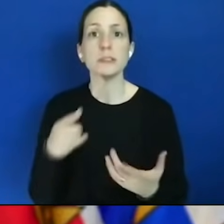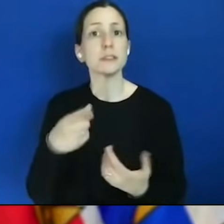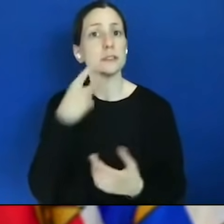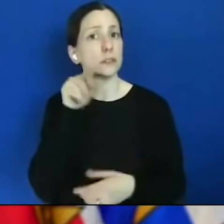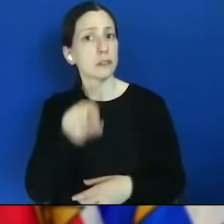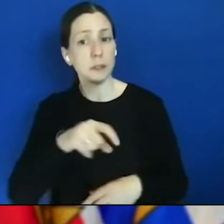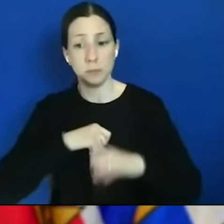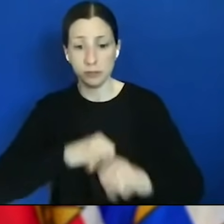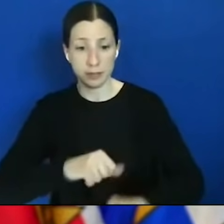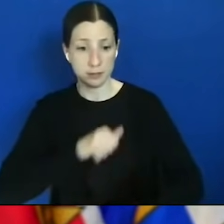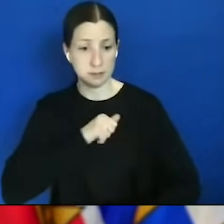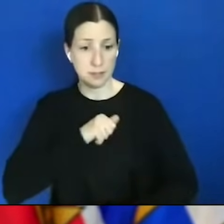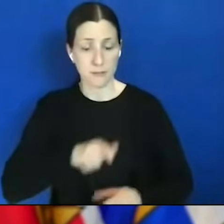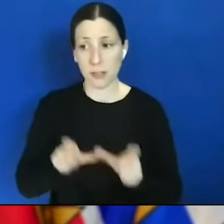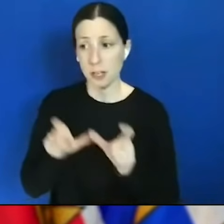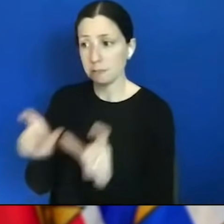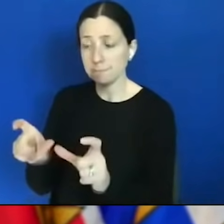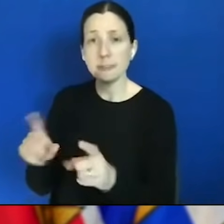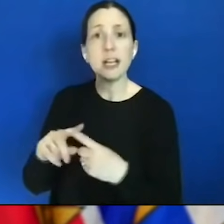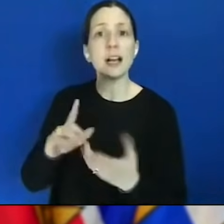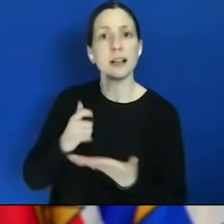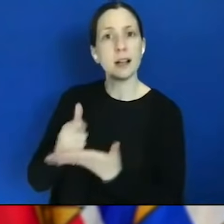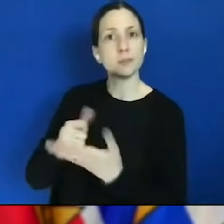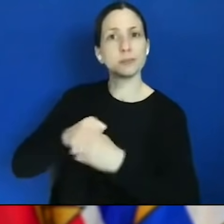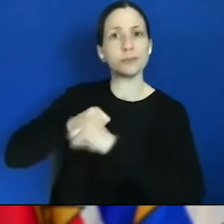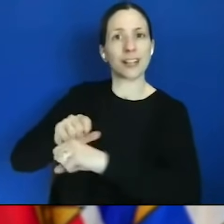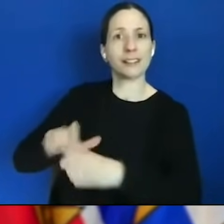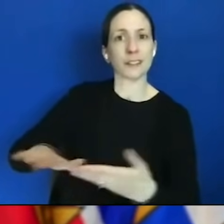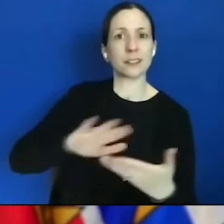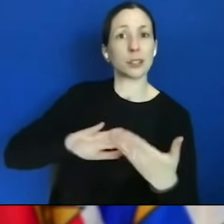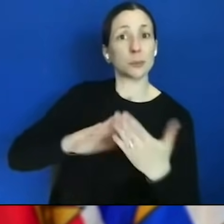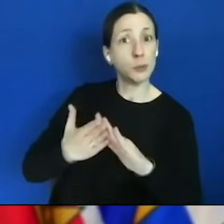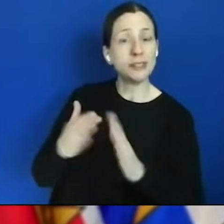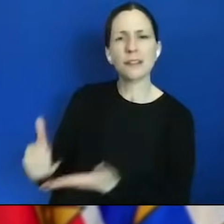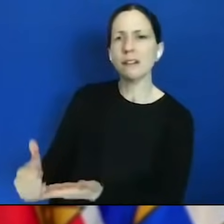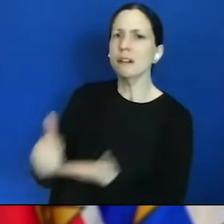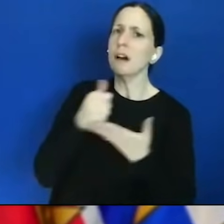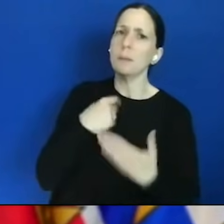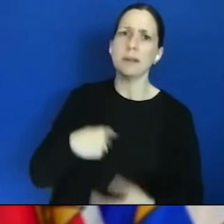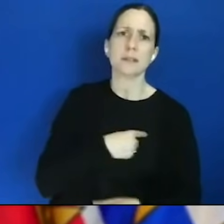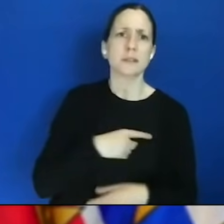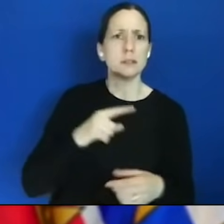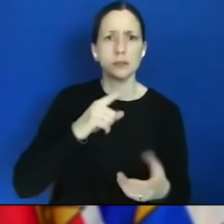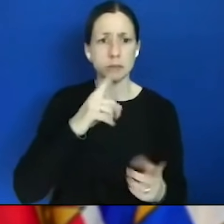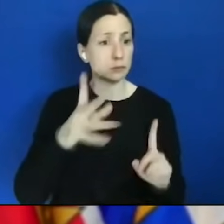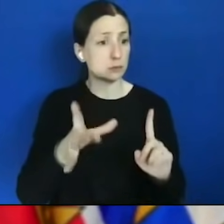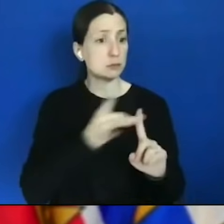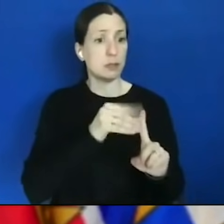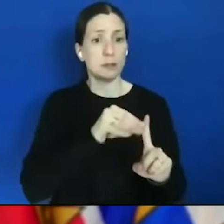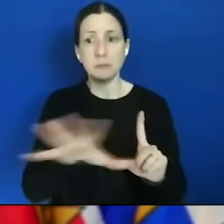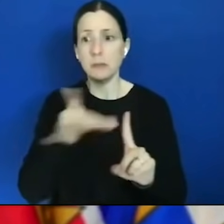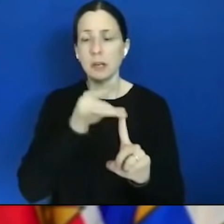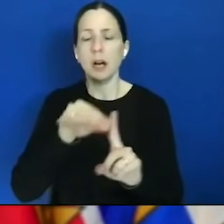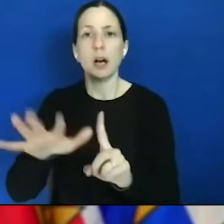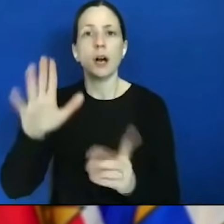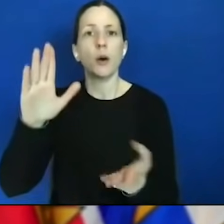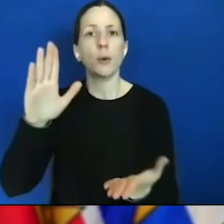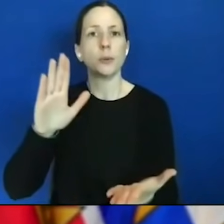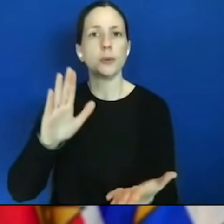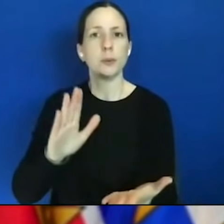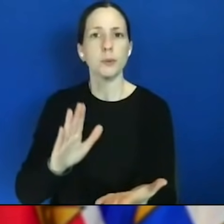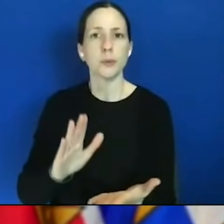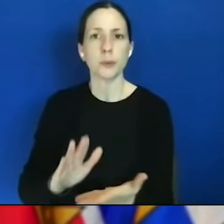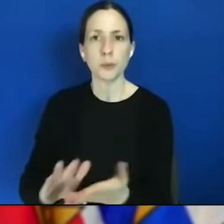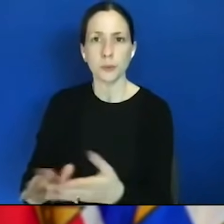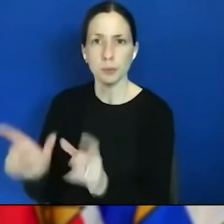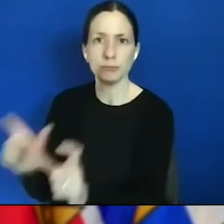your community, and is one of the reasons that we've been able to manage to stop transmission in our community in British